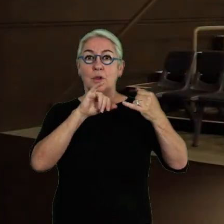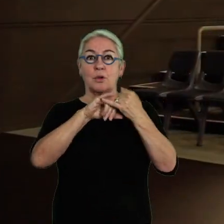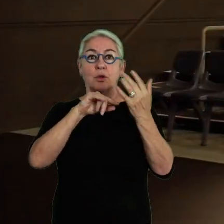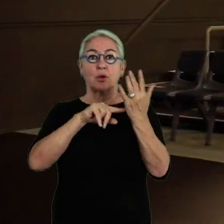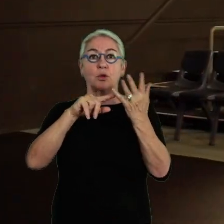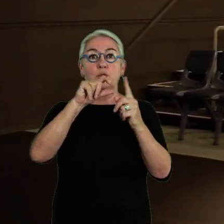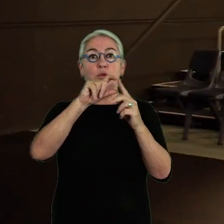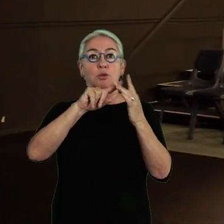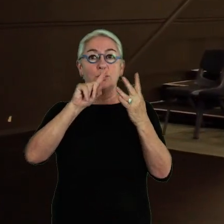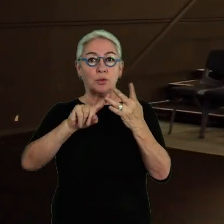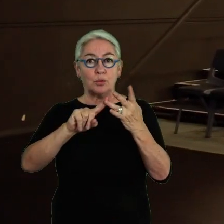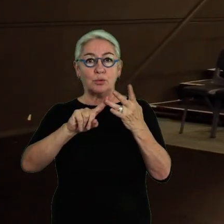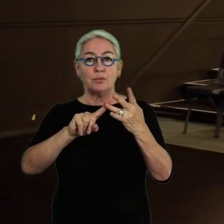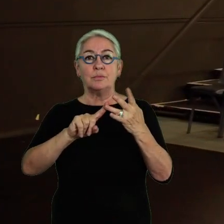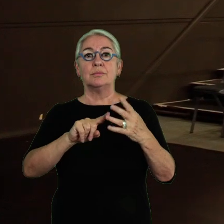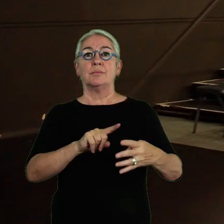the Studio,